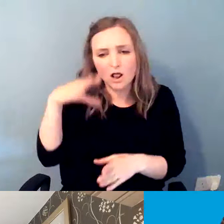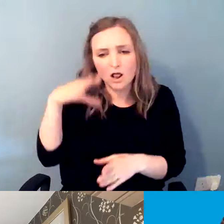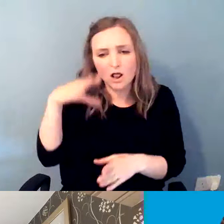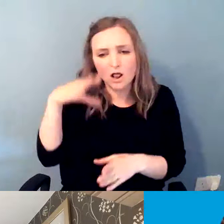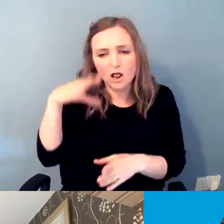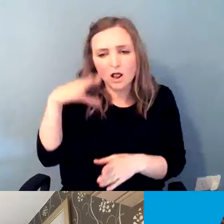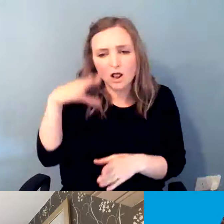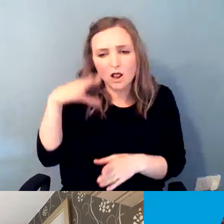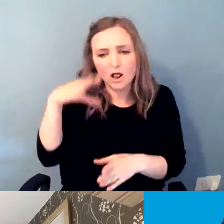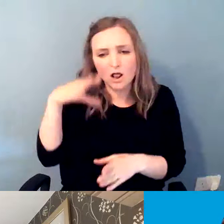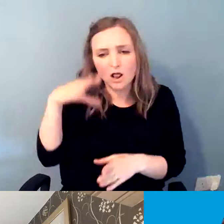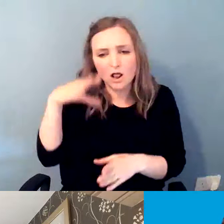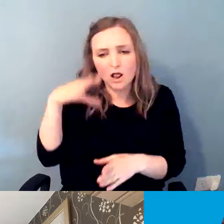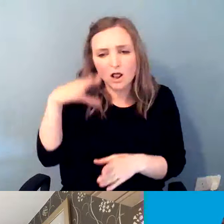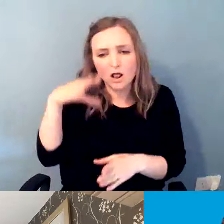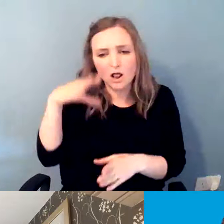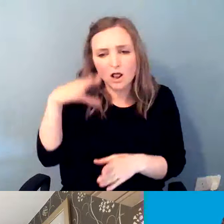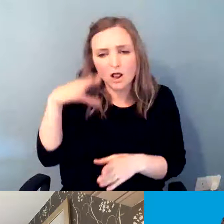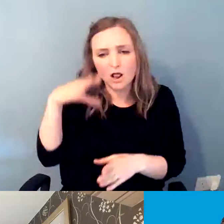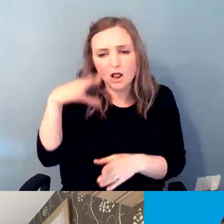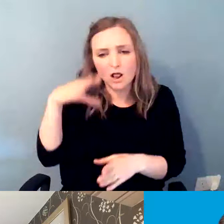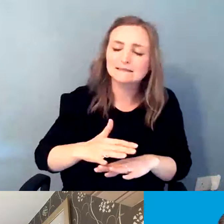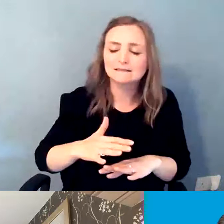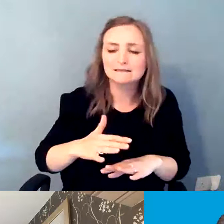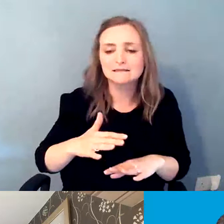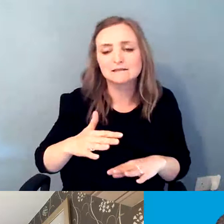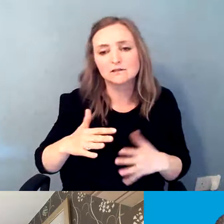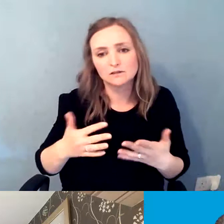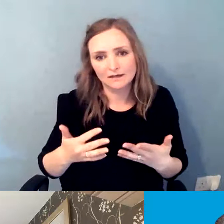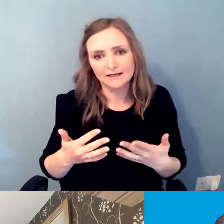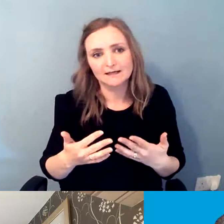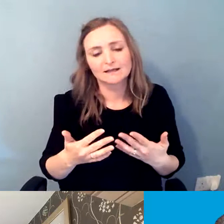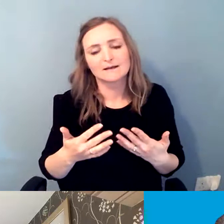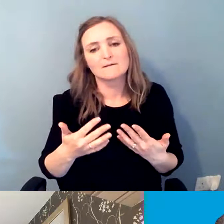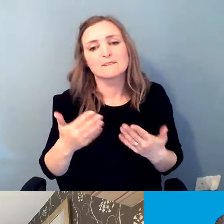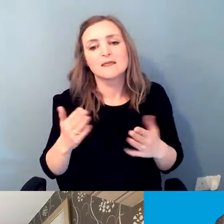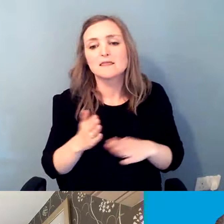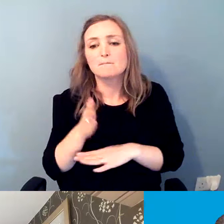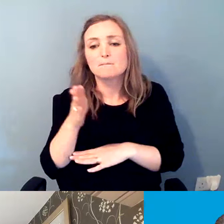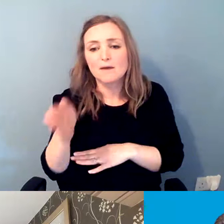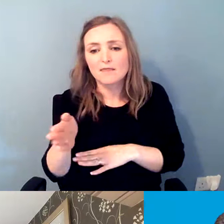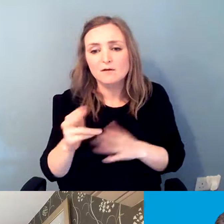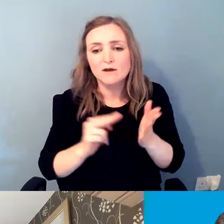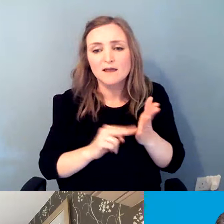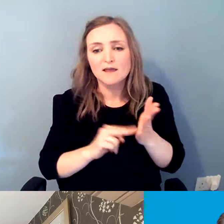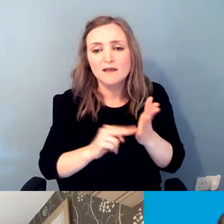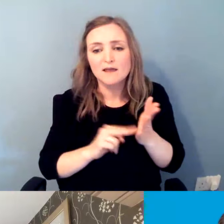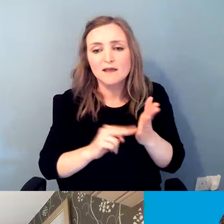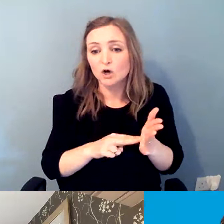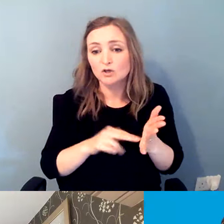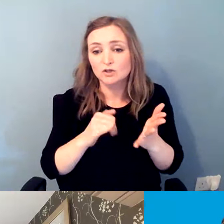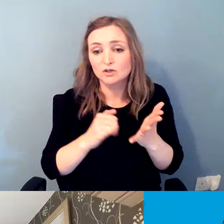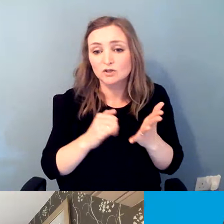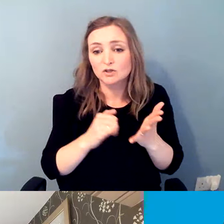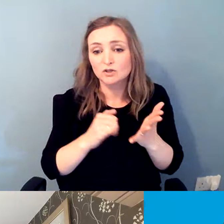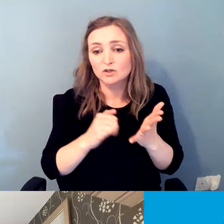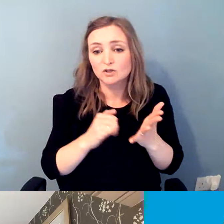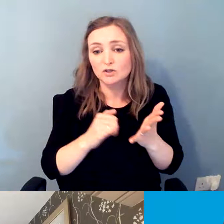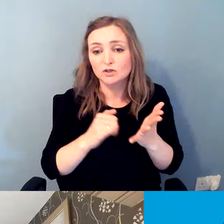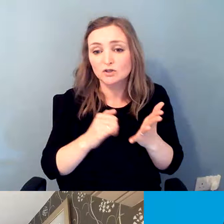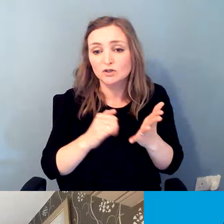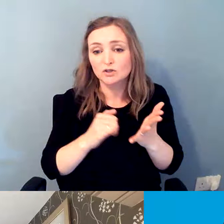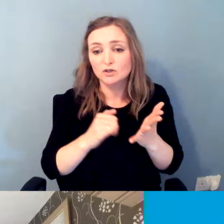them. And then moving on to the non-site specific pathways, oh my goodness, yes. So many